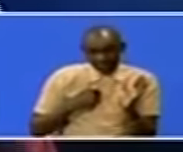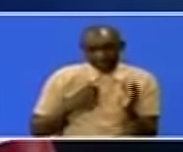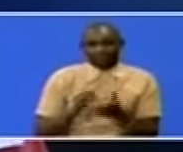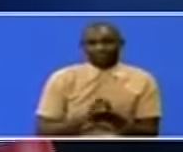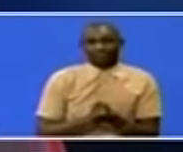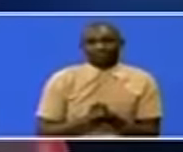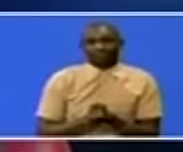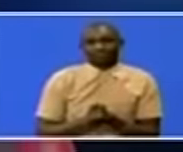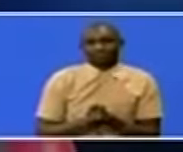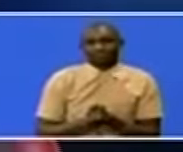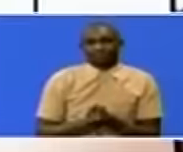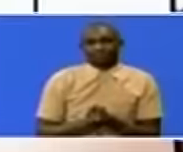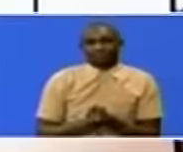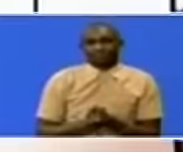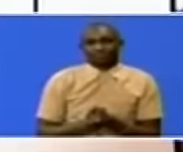sector.